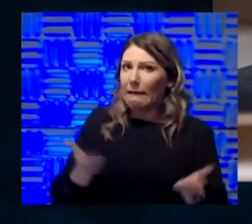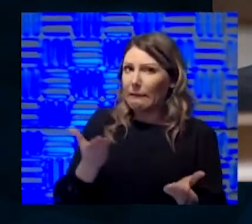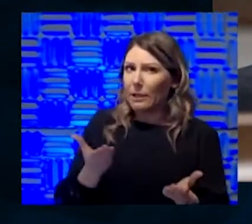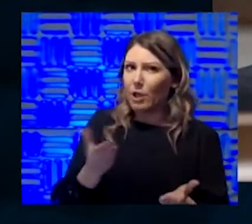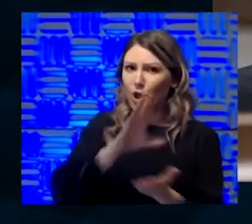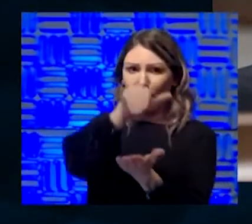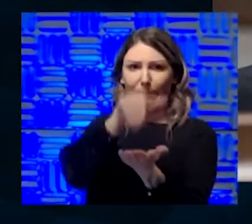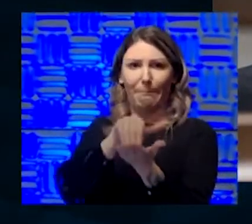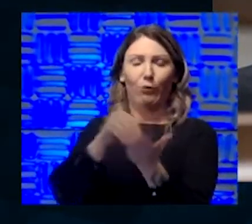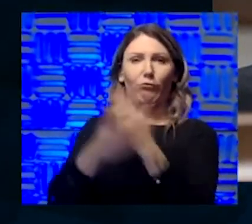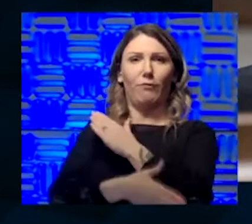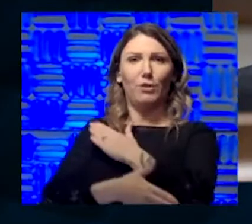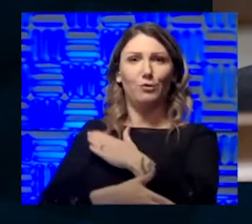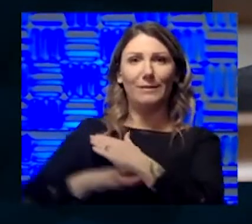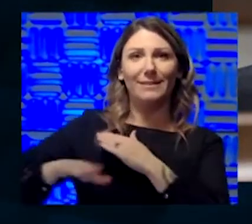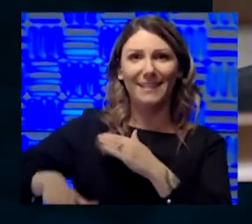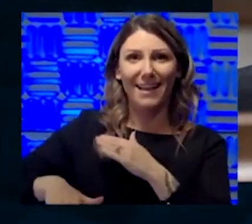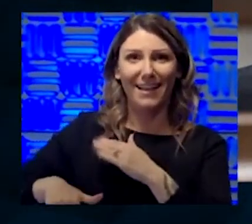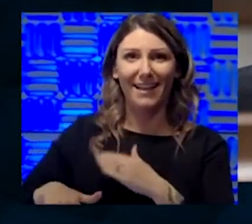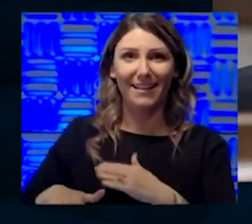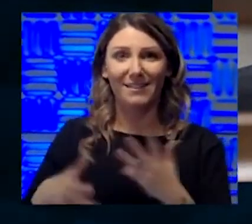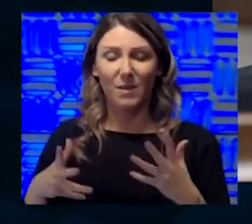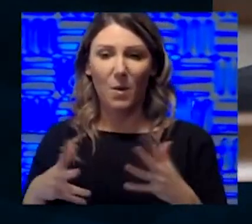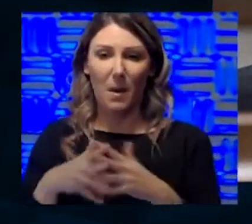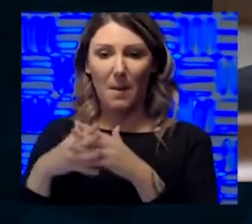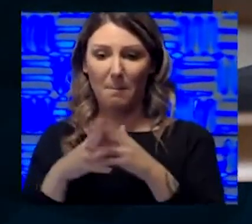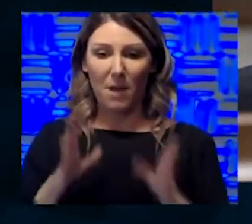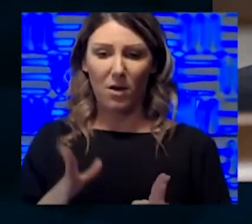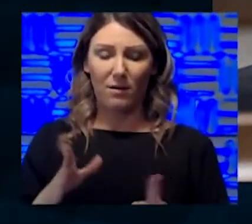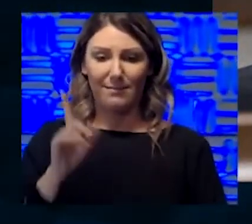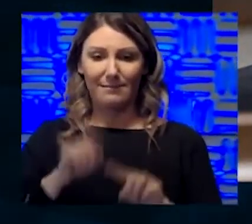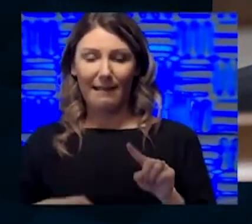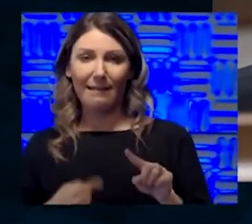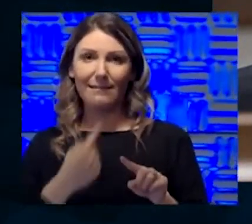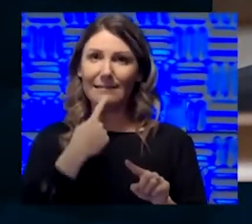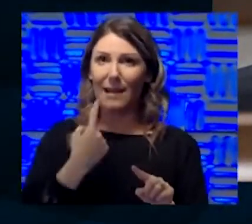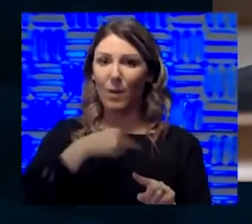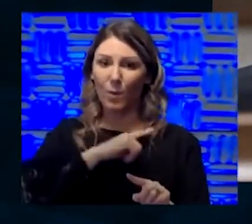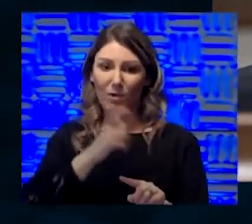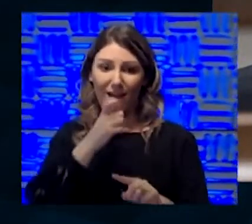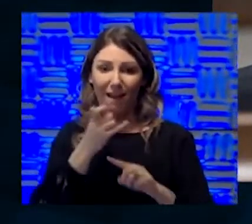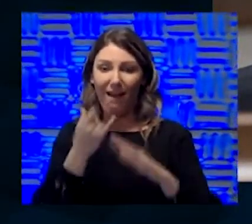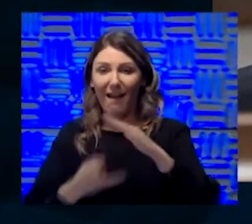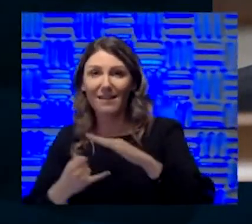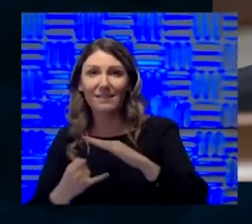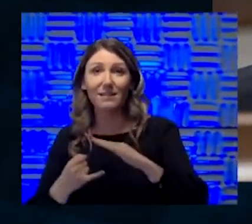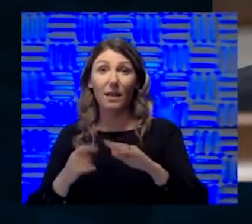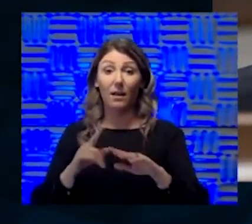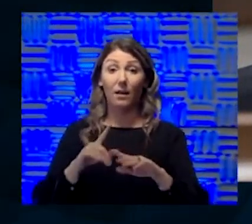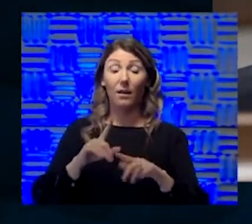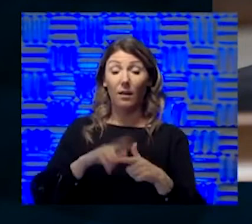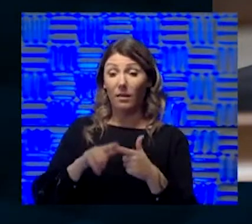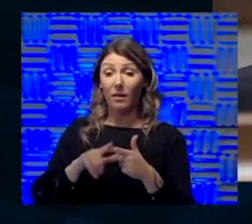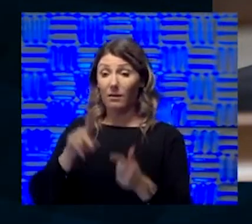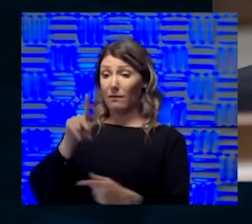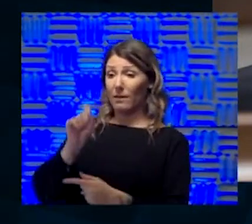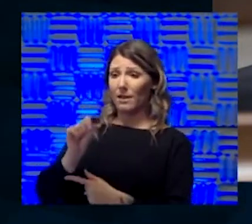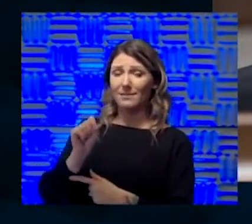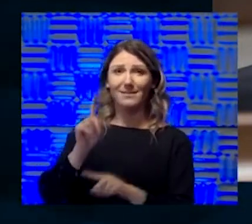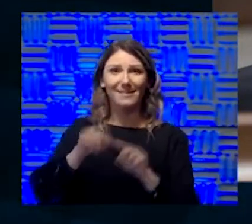say we're isolated from this kind of crisis in the world. And as Kansans, we can't say it'll never happen here in the